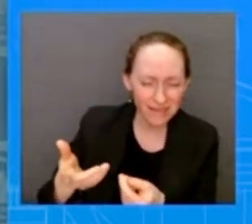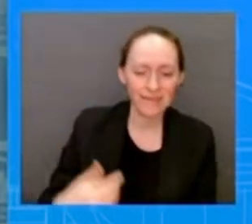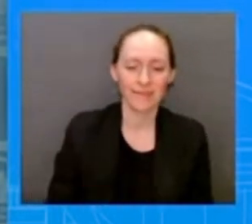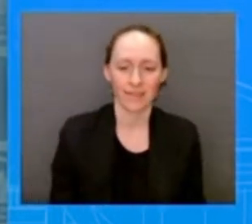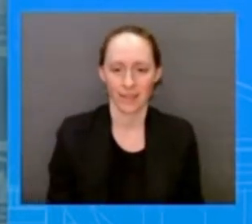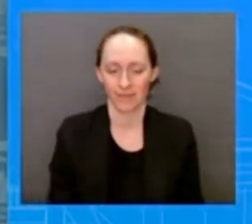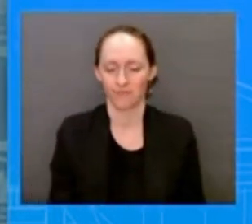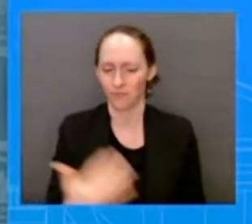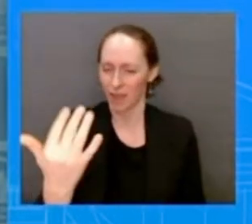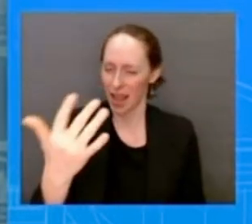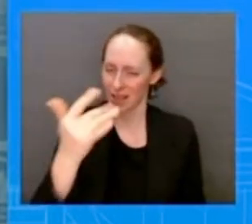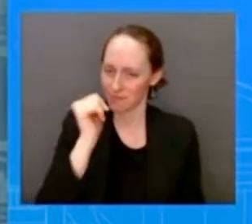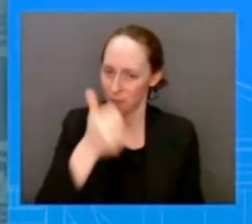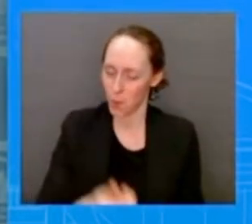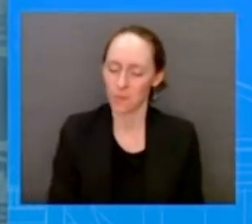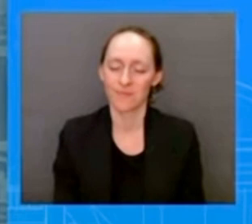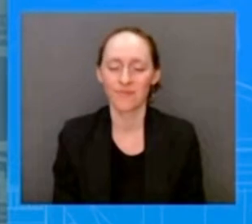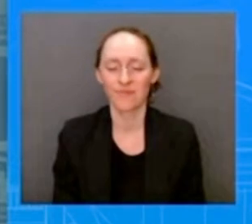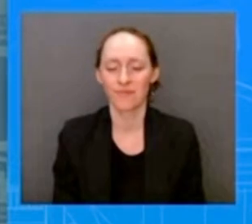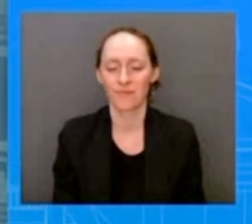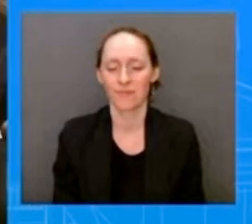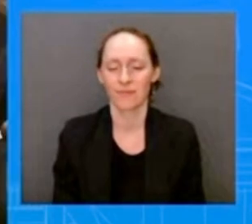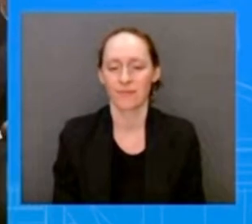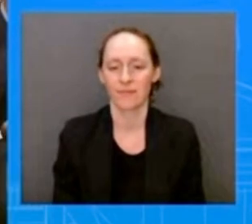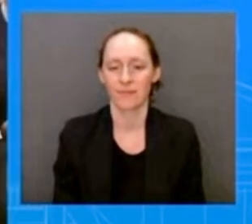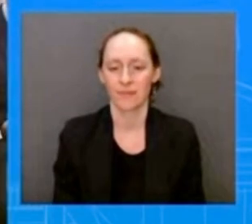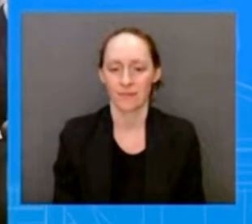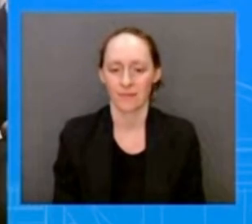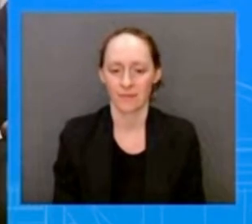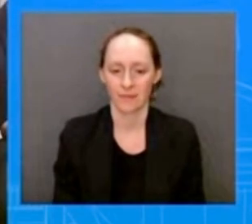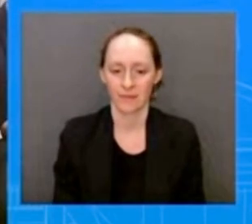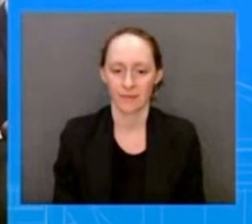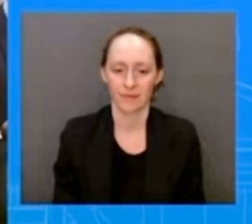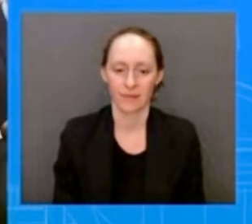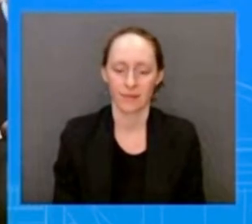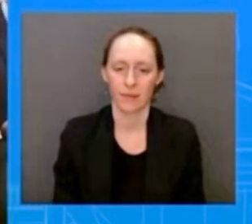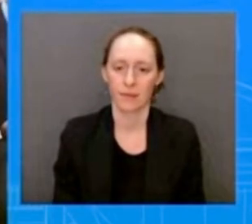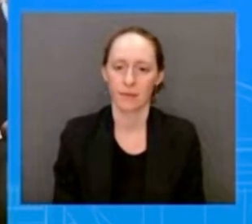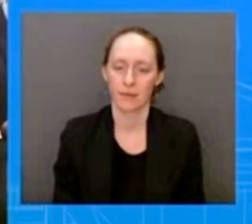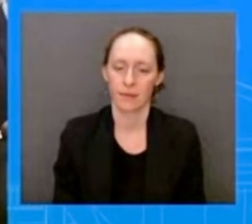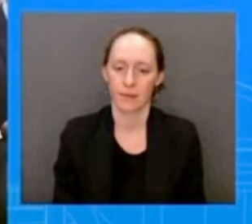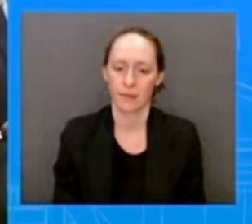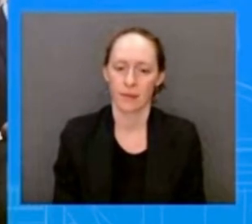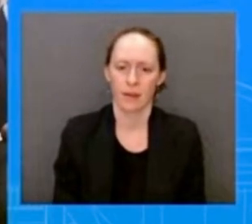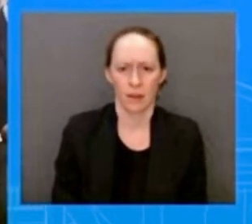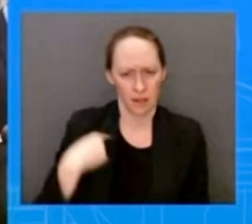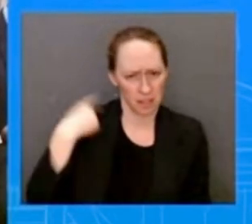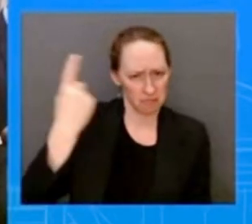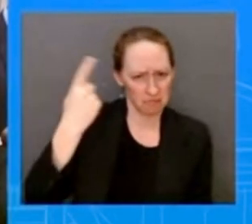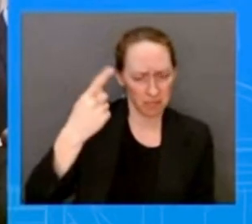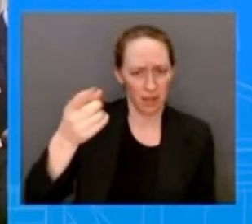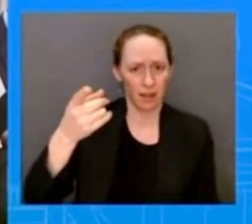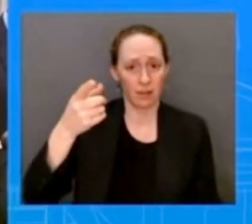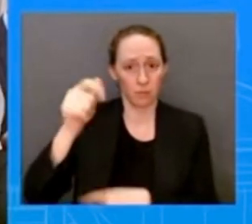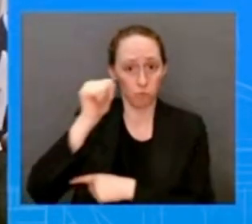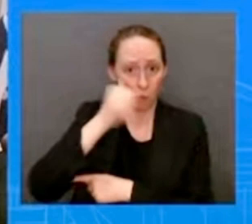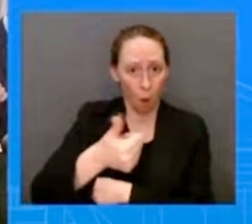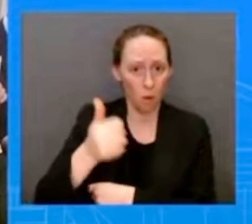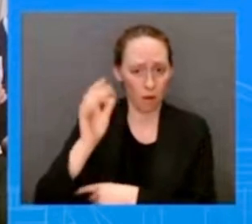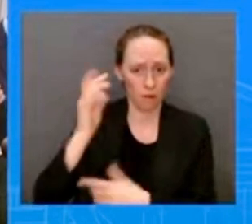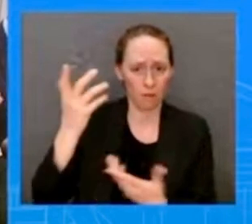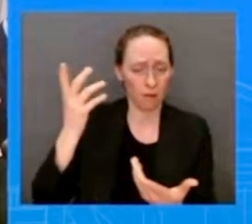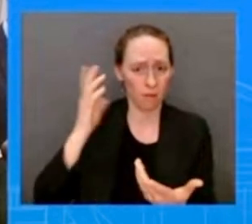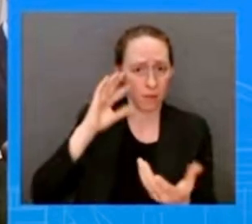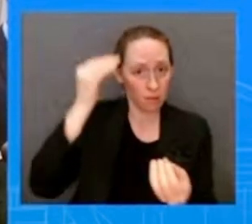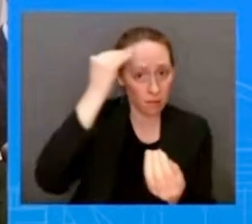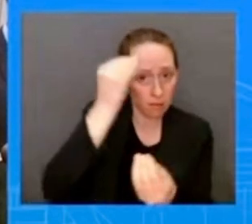Thanks. Just to follow on Steve a little bit, do you expect a discussion of or announcement of Germans moving tank shells or ammunition